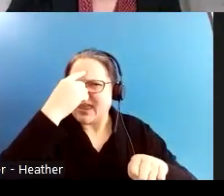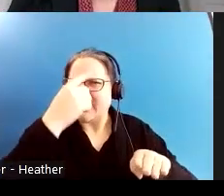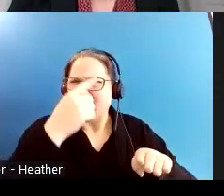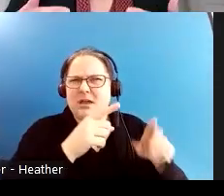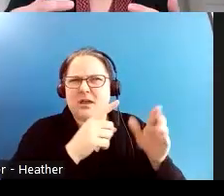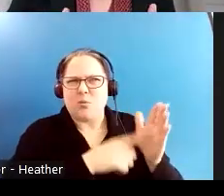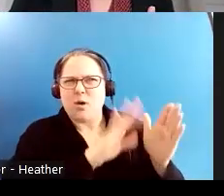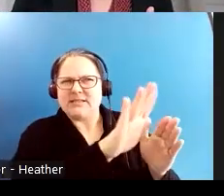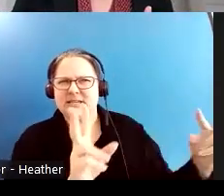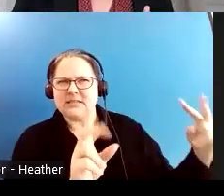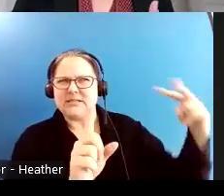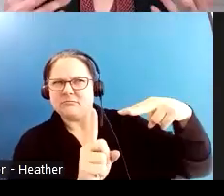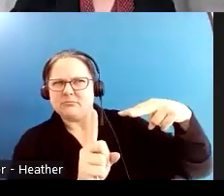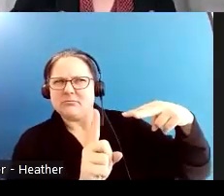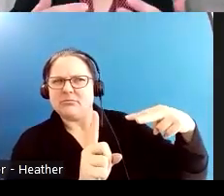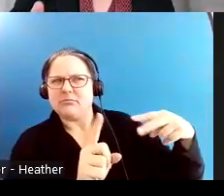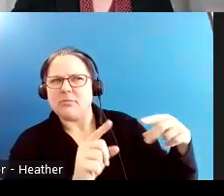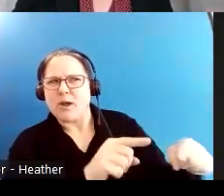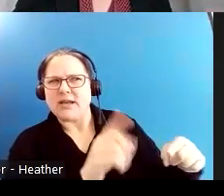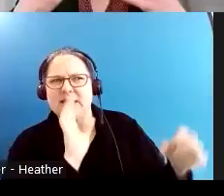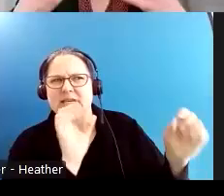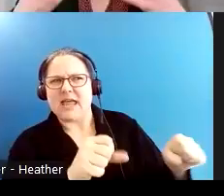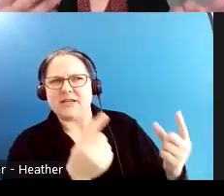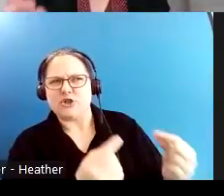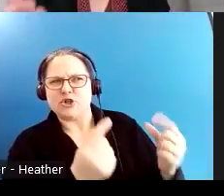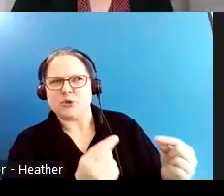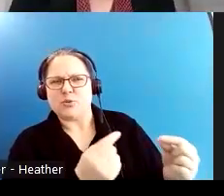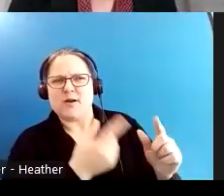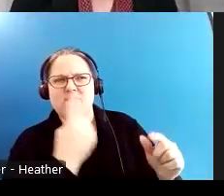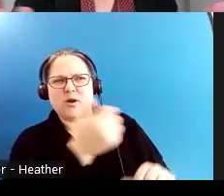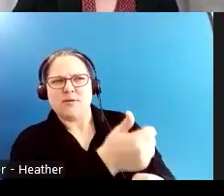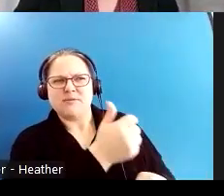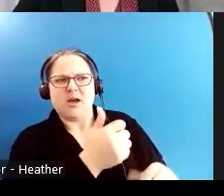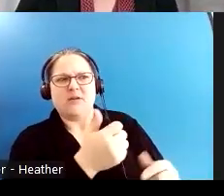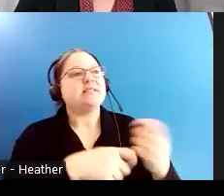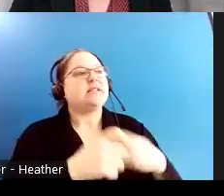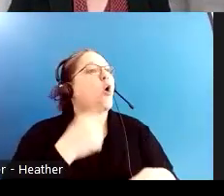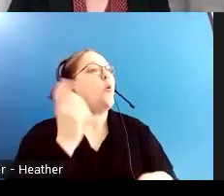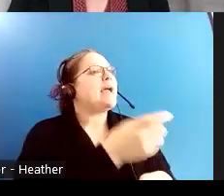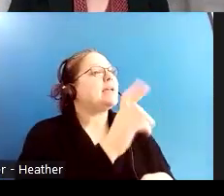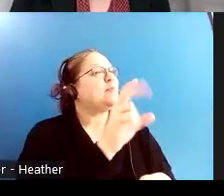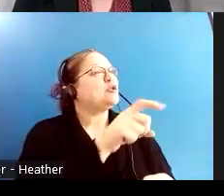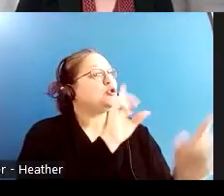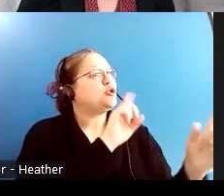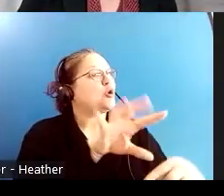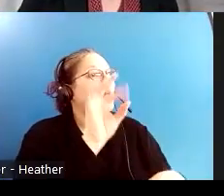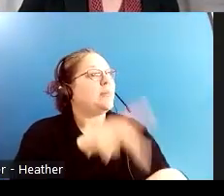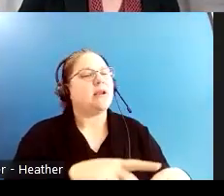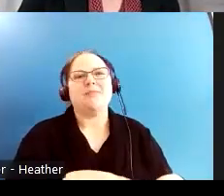able to do, rather than just thinking like, oh, I prescribed them medication, they're going to pick it up and take that medication.